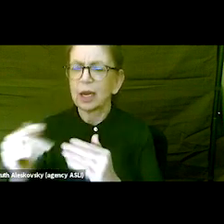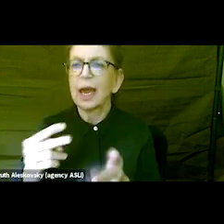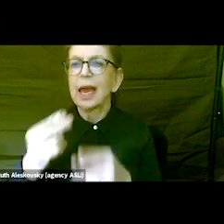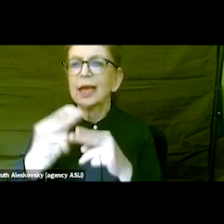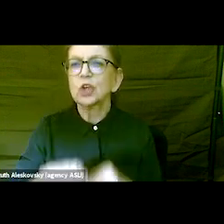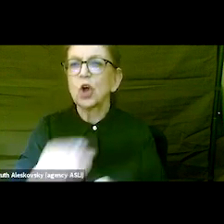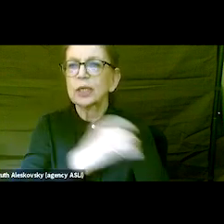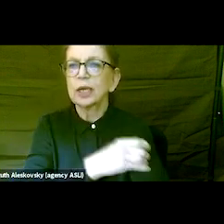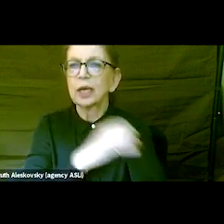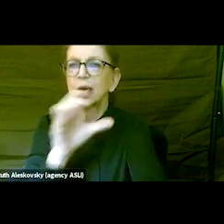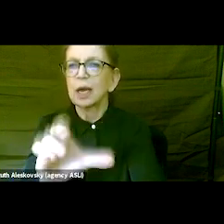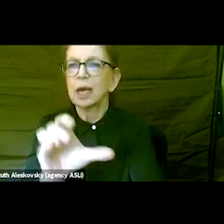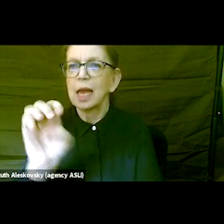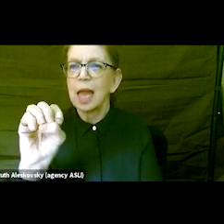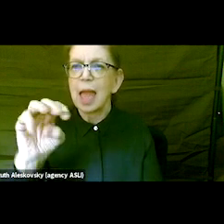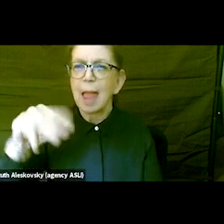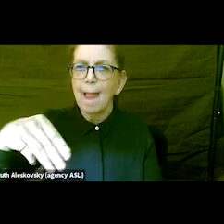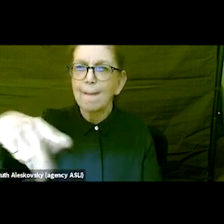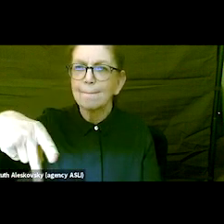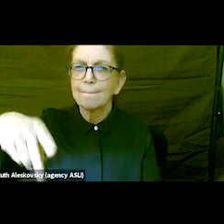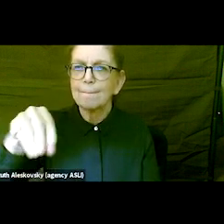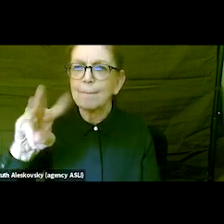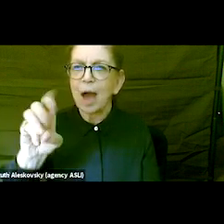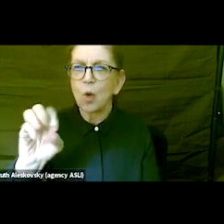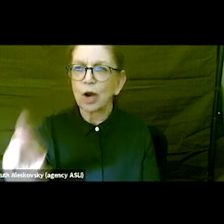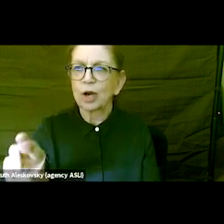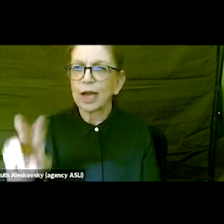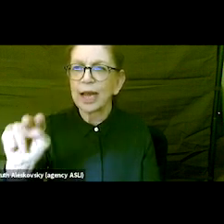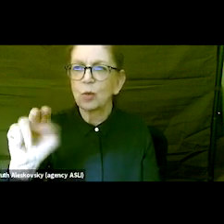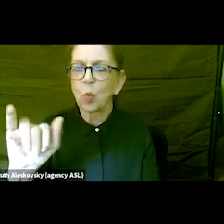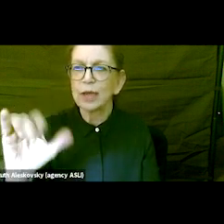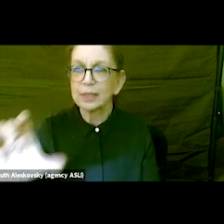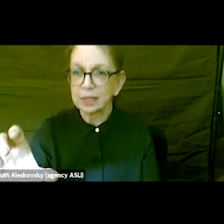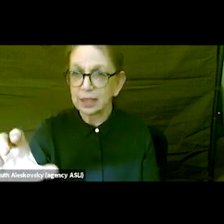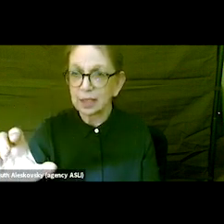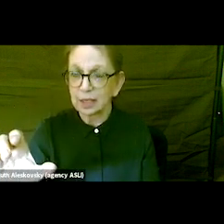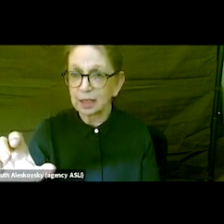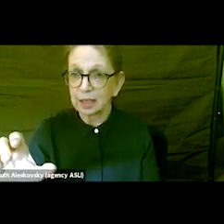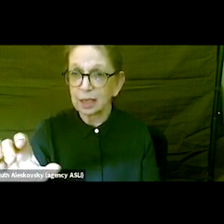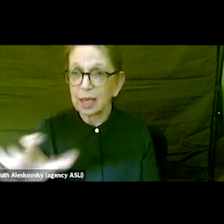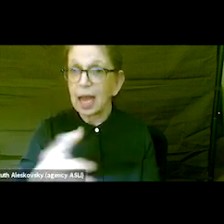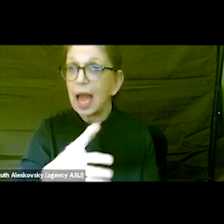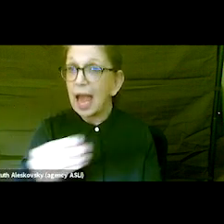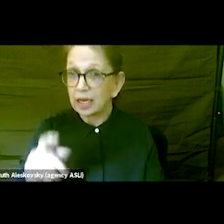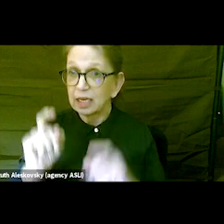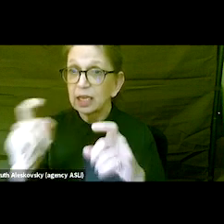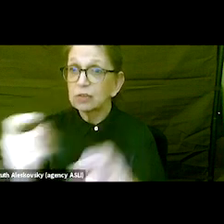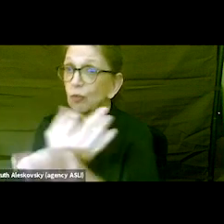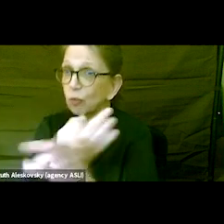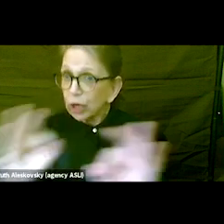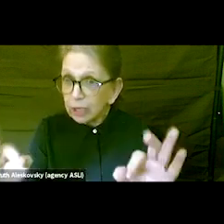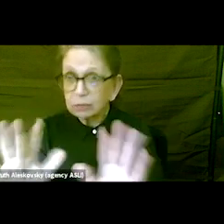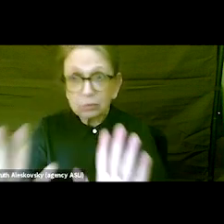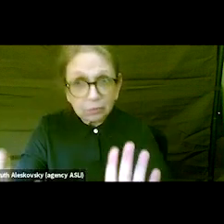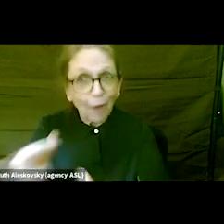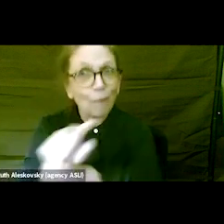NYC. Empowered NYC offers free financial counseling for people with disabilities and their families.